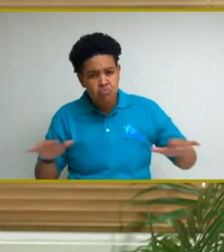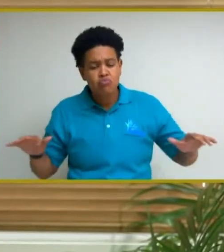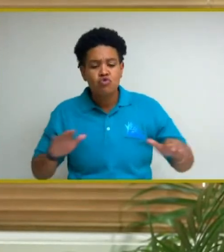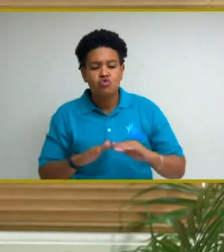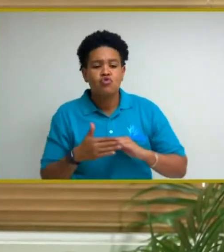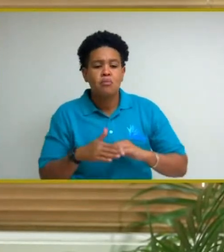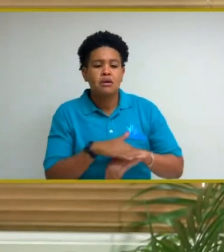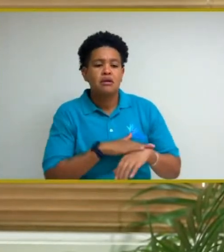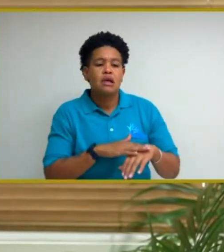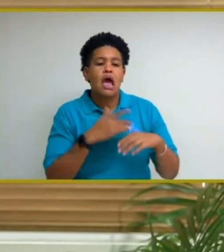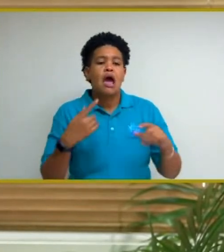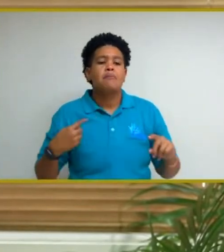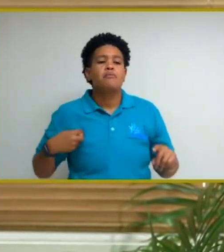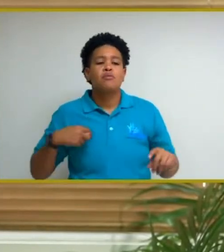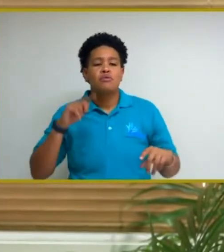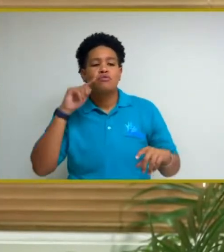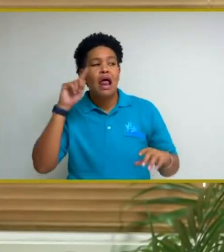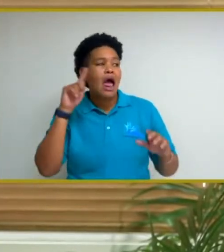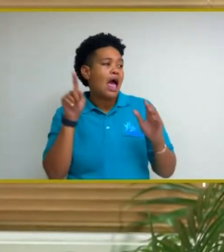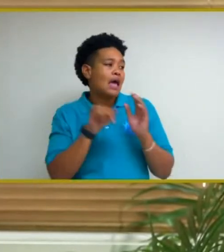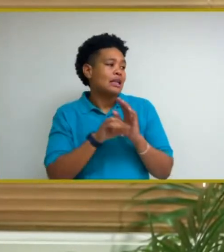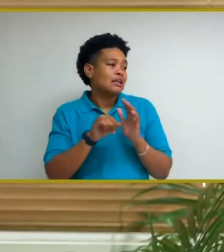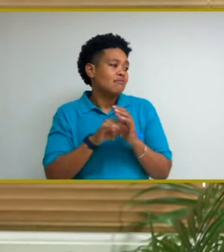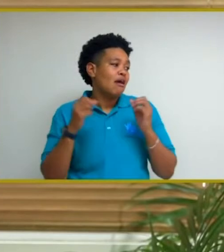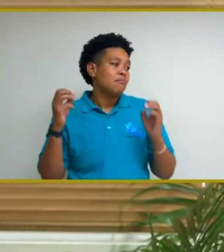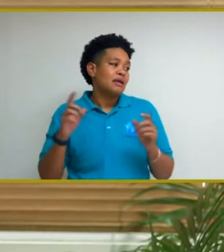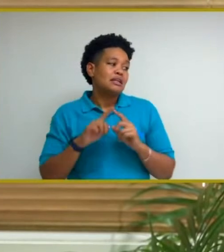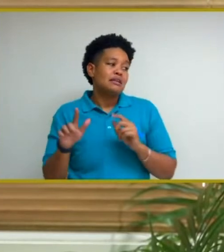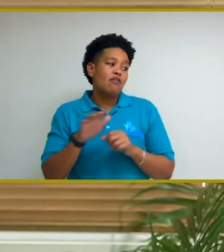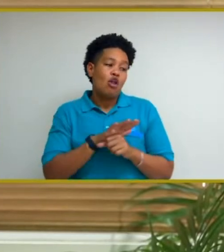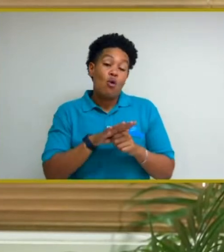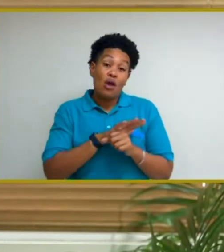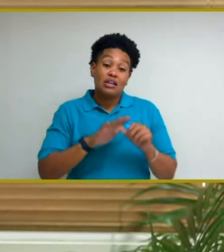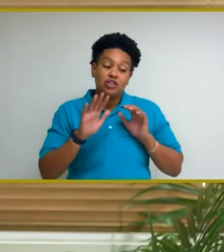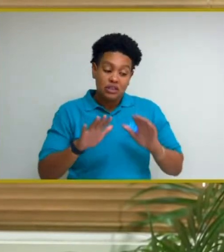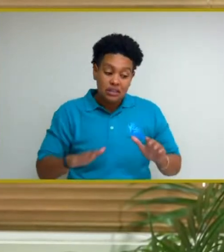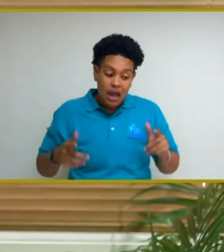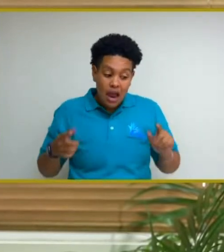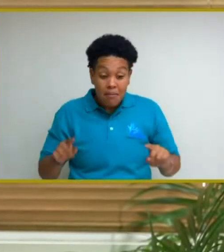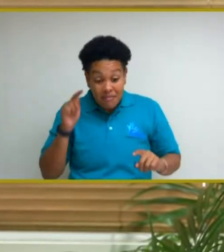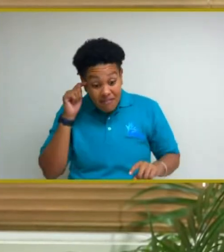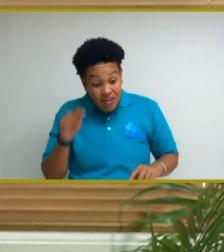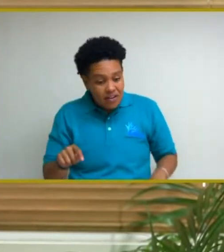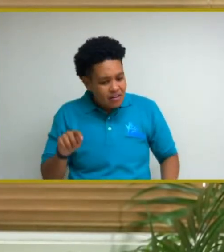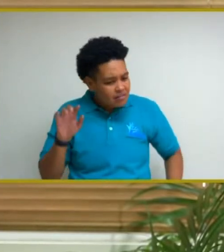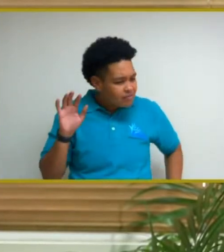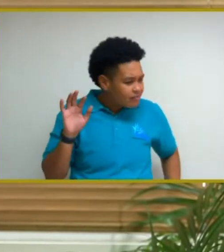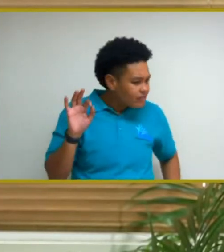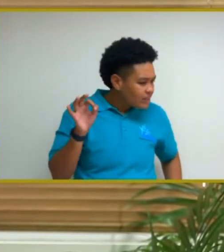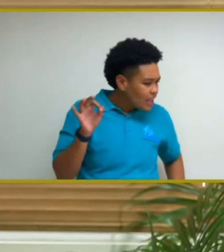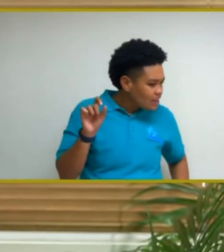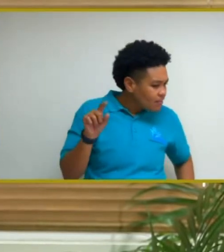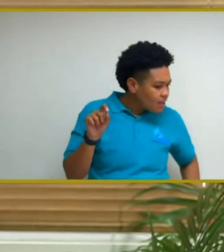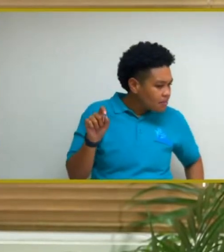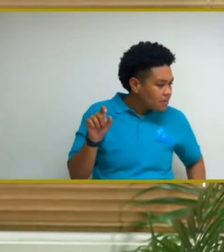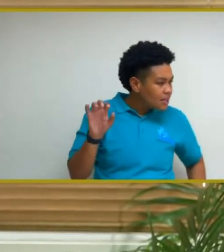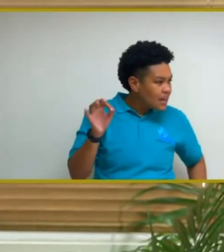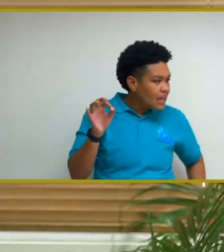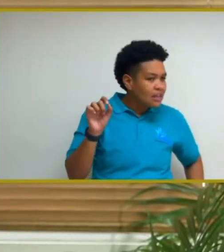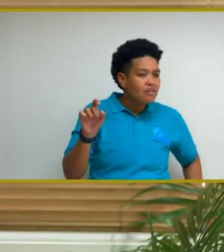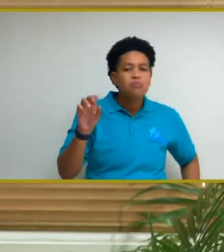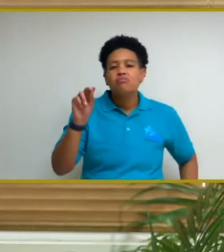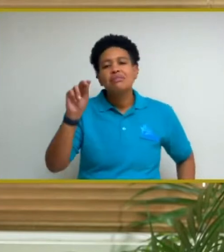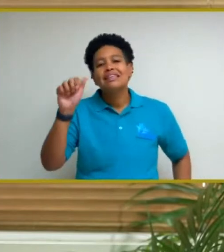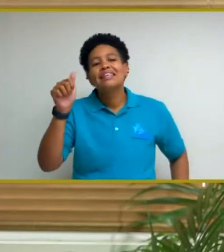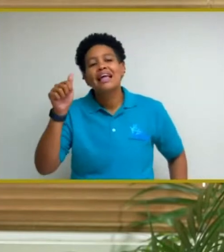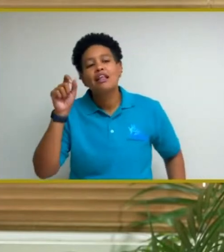country. And we have identified a number of sites for is it the 9th of April? 10th. The 10th of